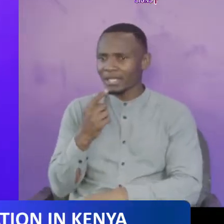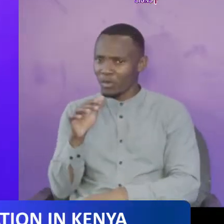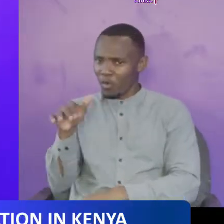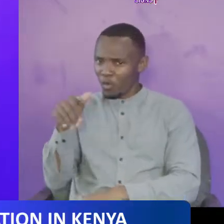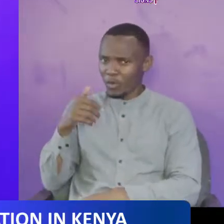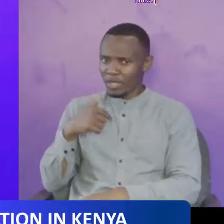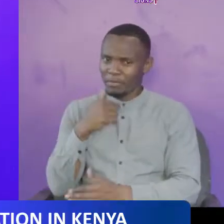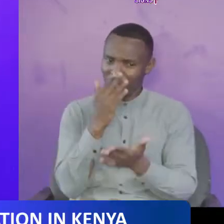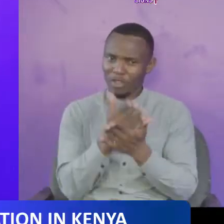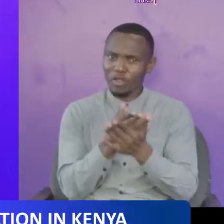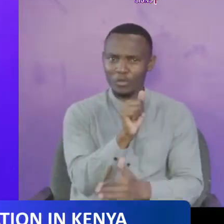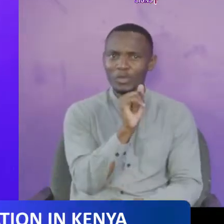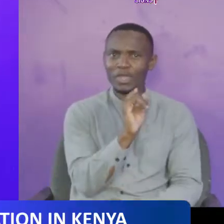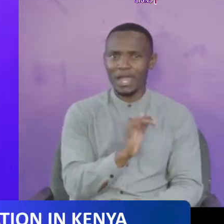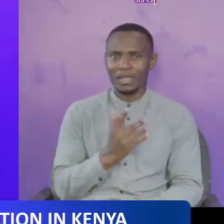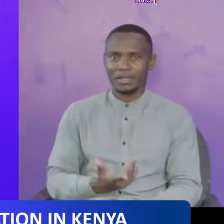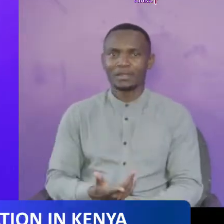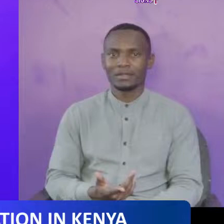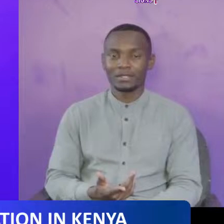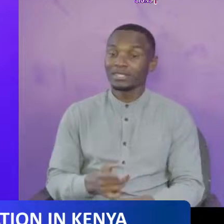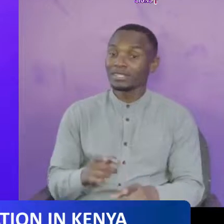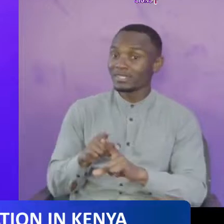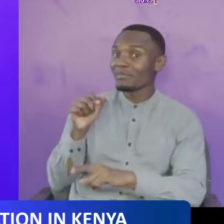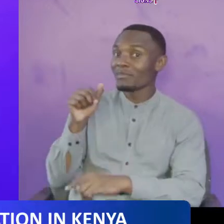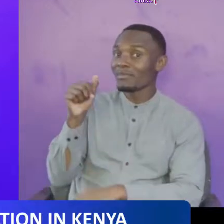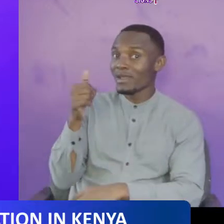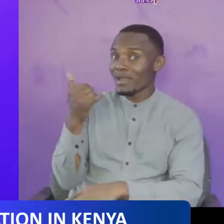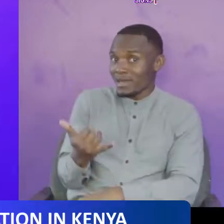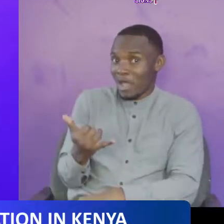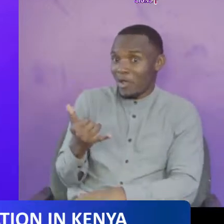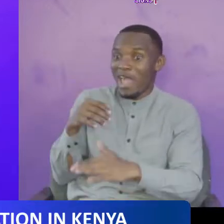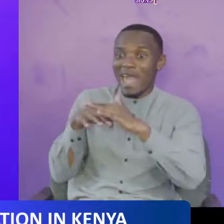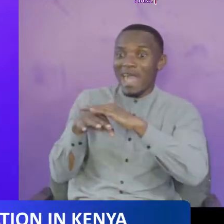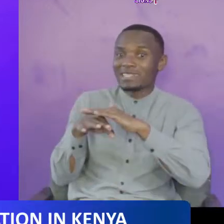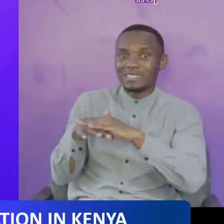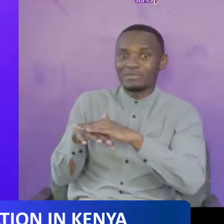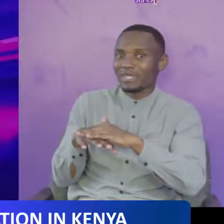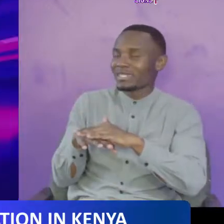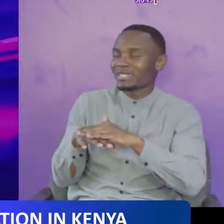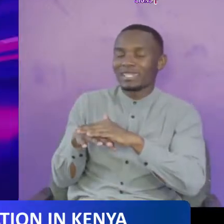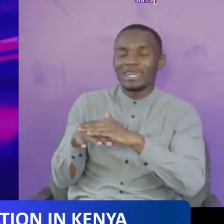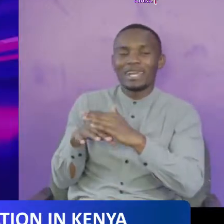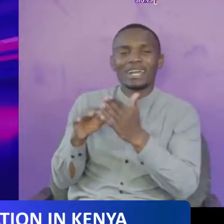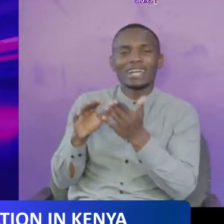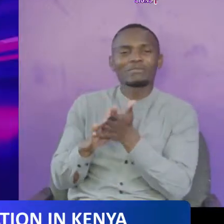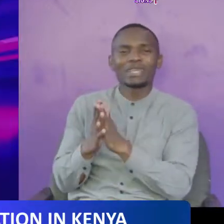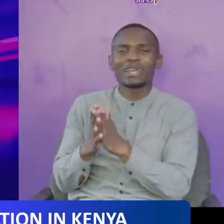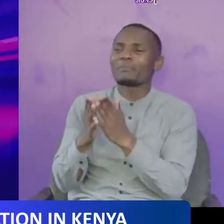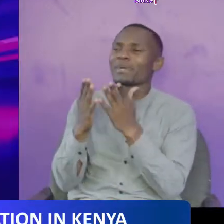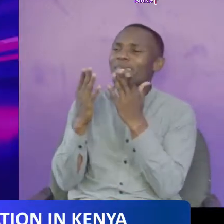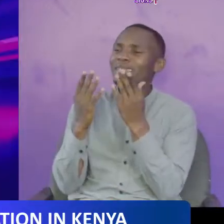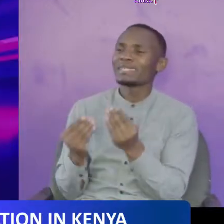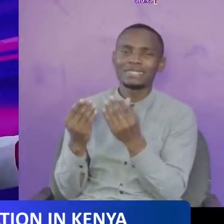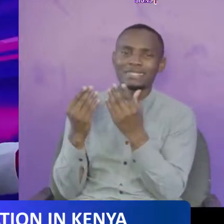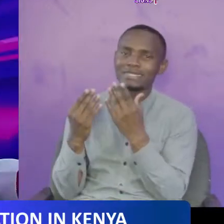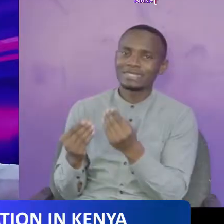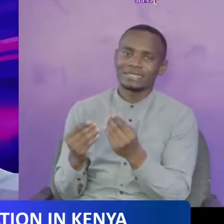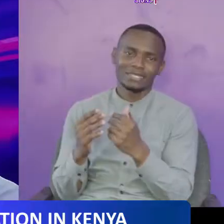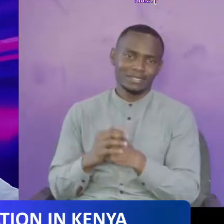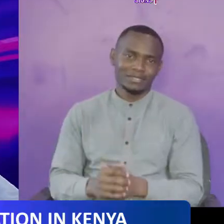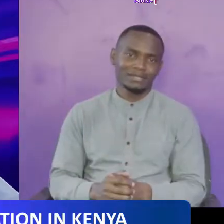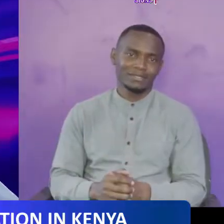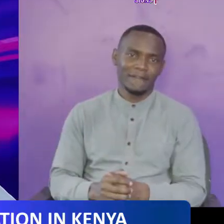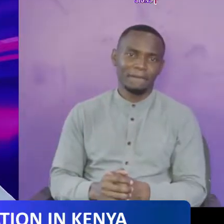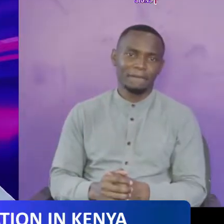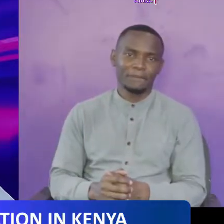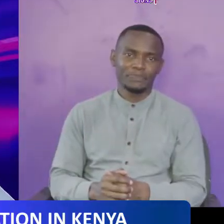And now accessibility, all these companies are trying to make it as accessible as possible.